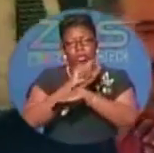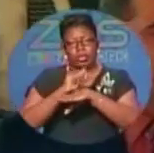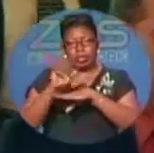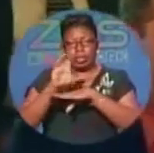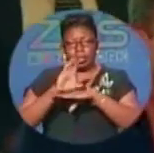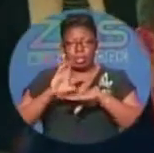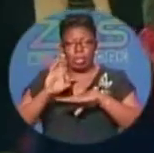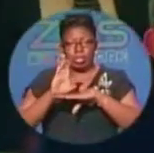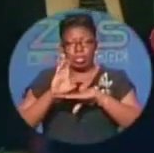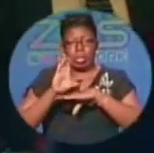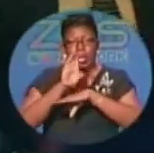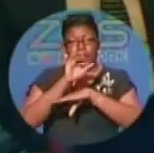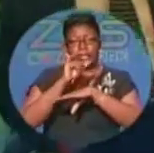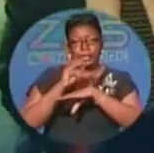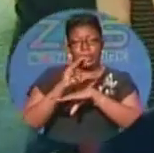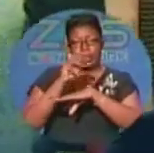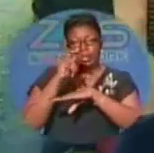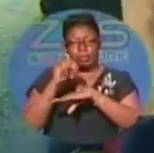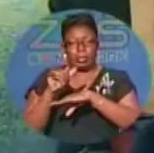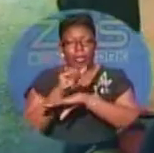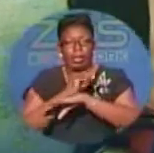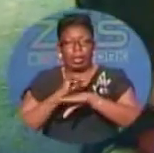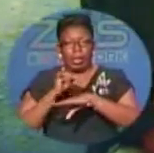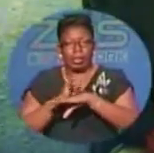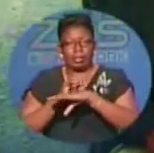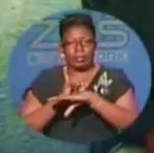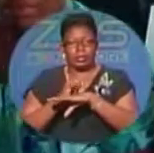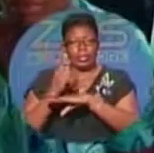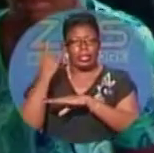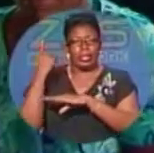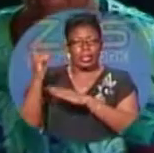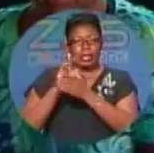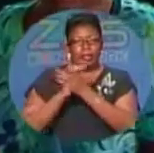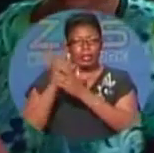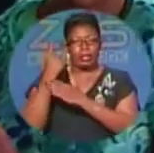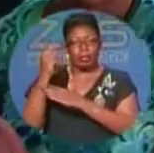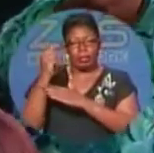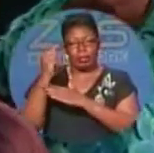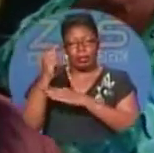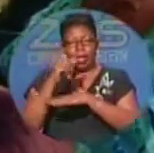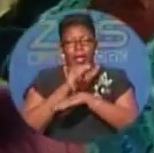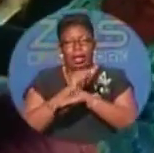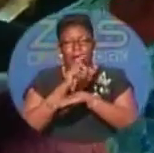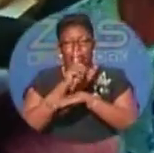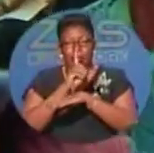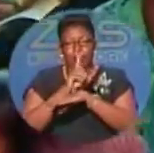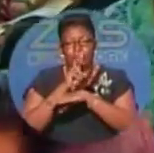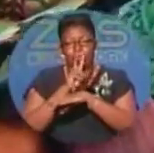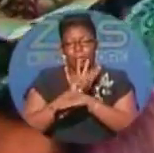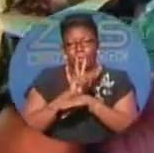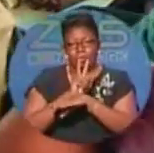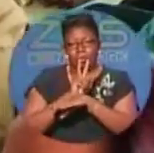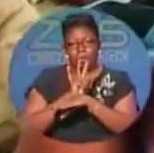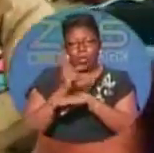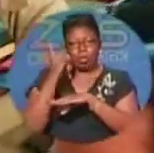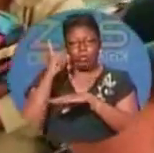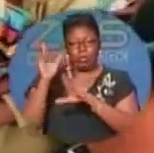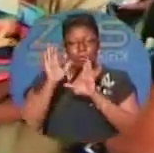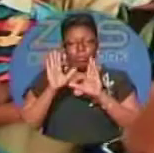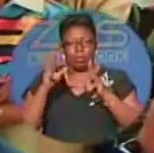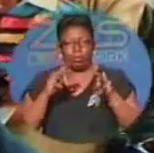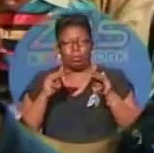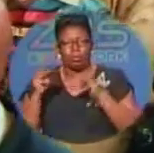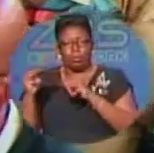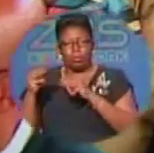Islands. Prime Minister Ingram commended the Adventists for their stellar work on the new building. He noted their important contributions to national